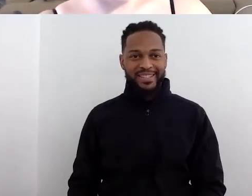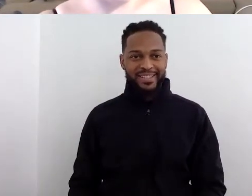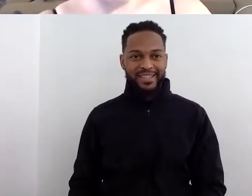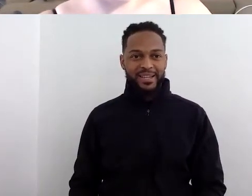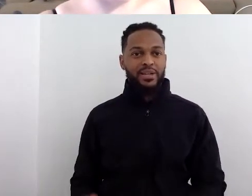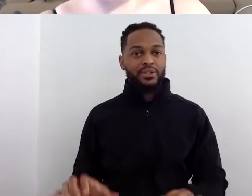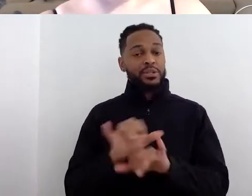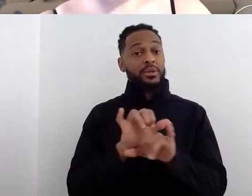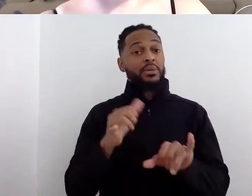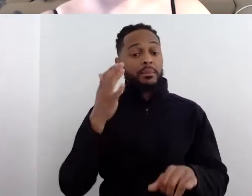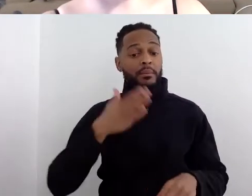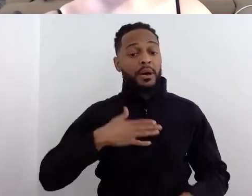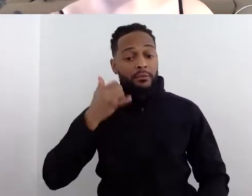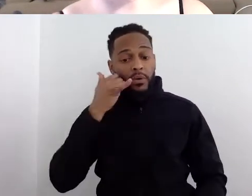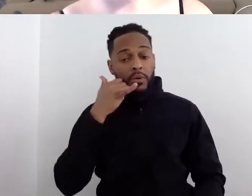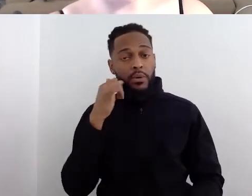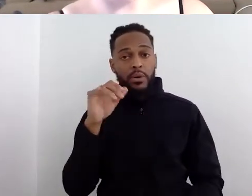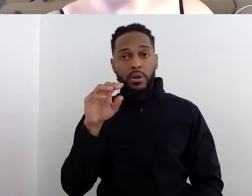and muting it.